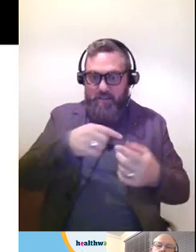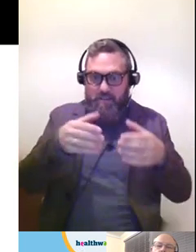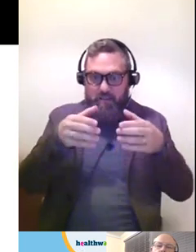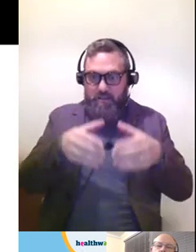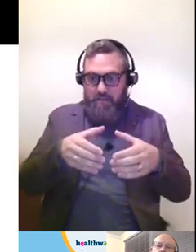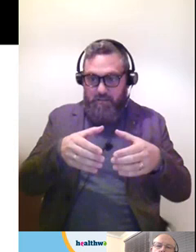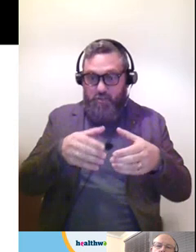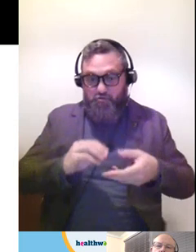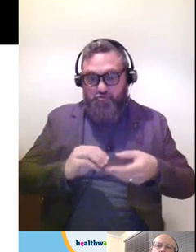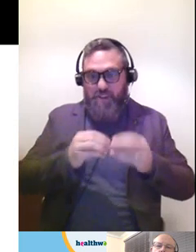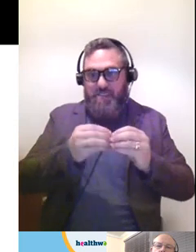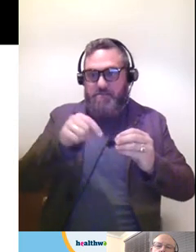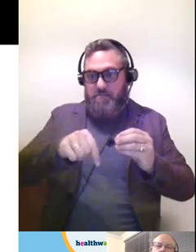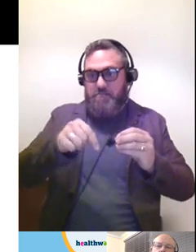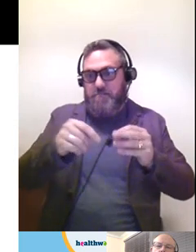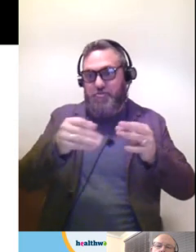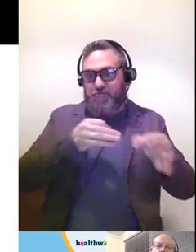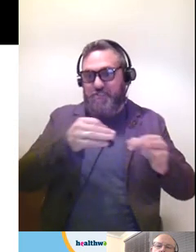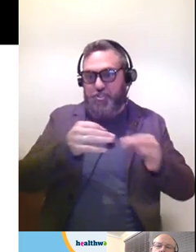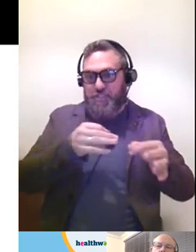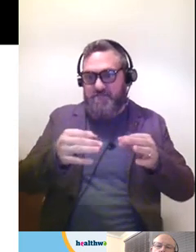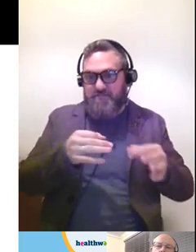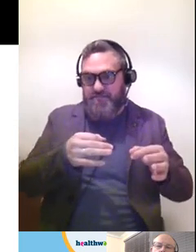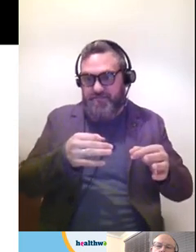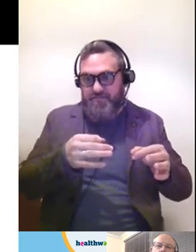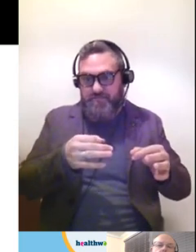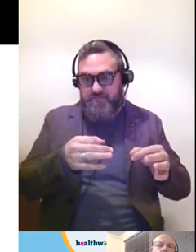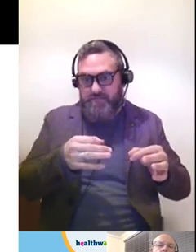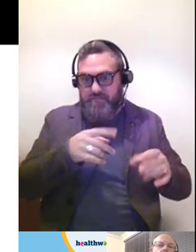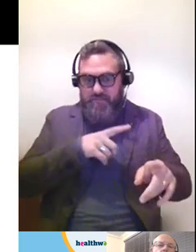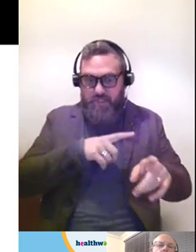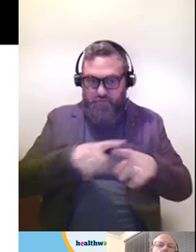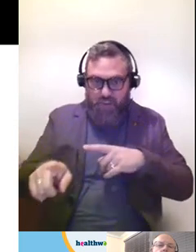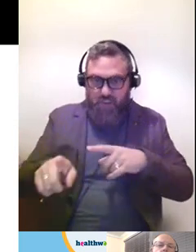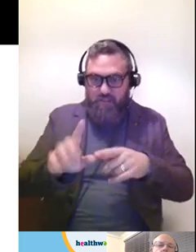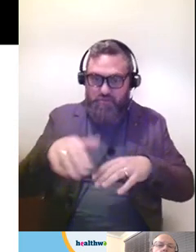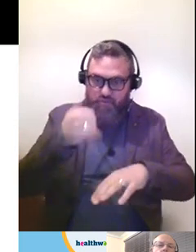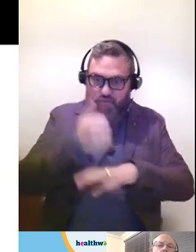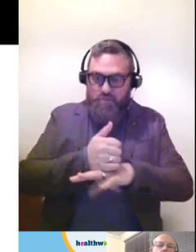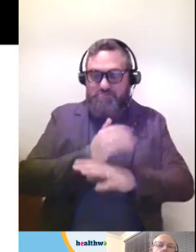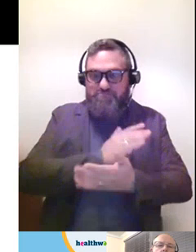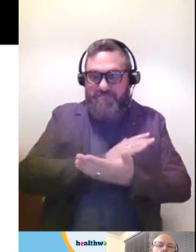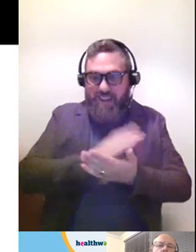this strategy, and it is trying to set a clear set of